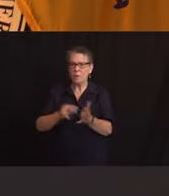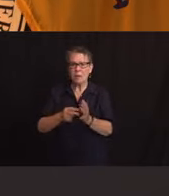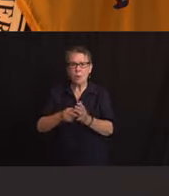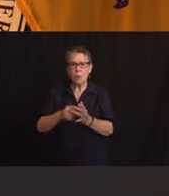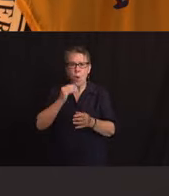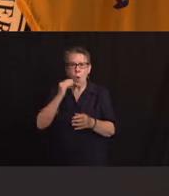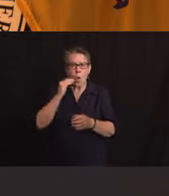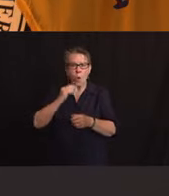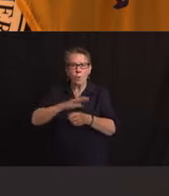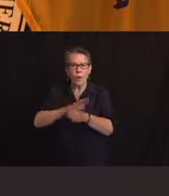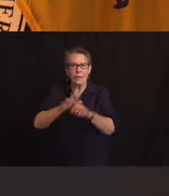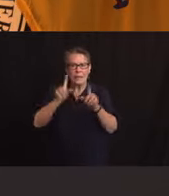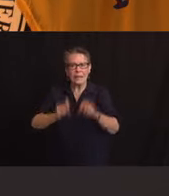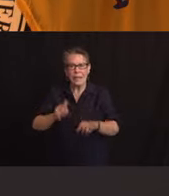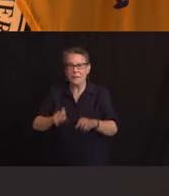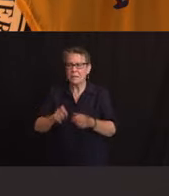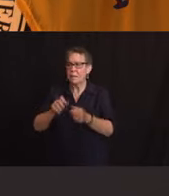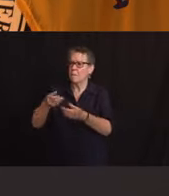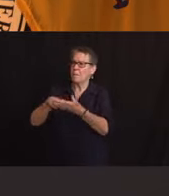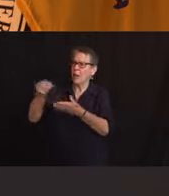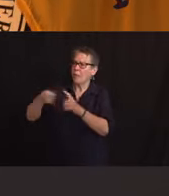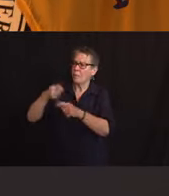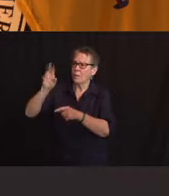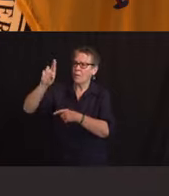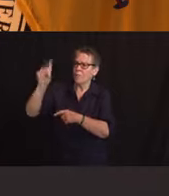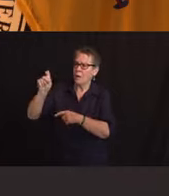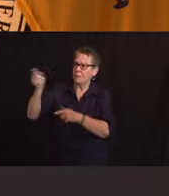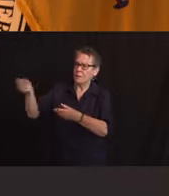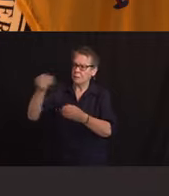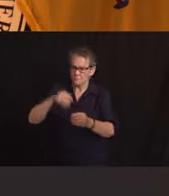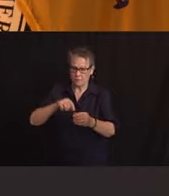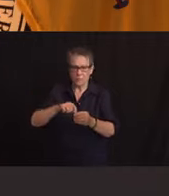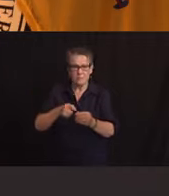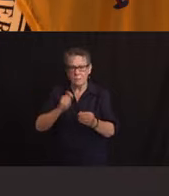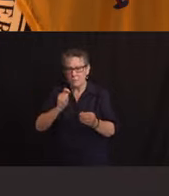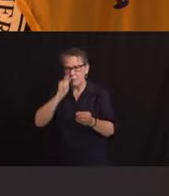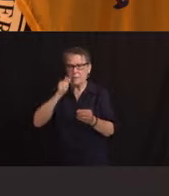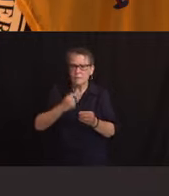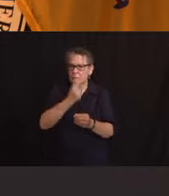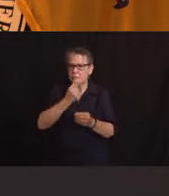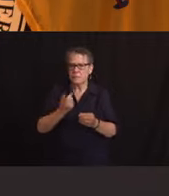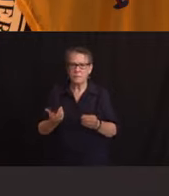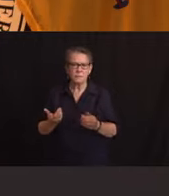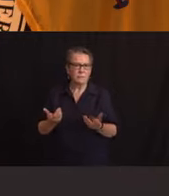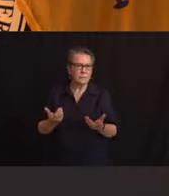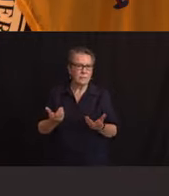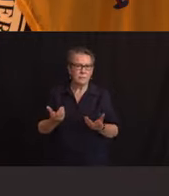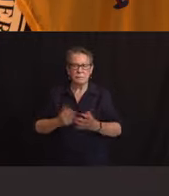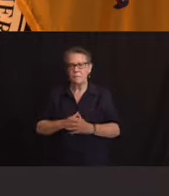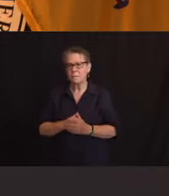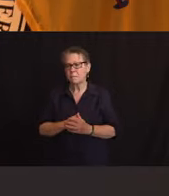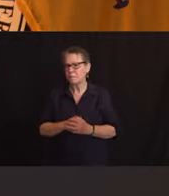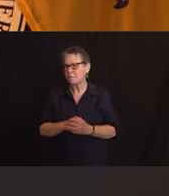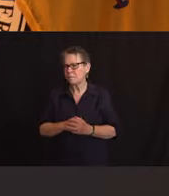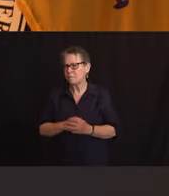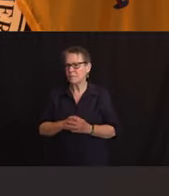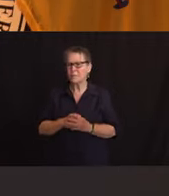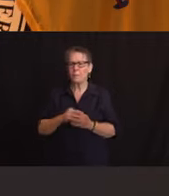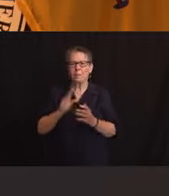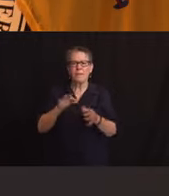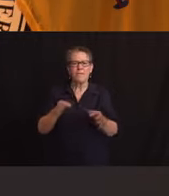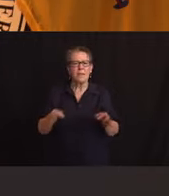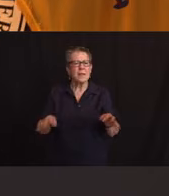the reliability, et cetera. How significant is it? Again, I'll have Judy or Ed add to any of this. To have